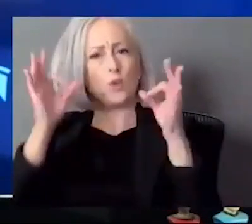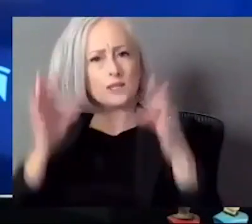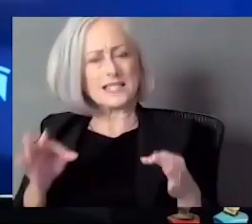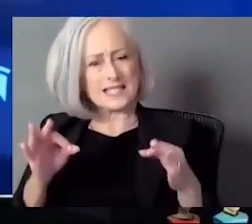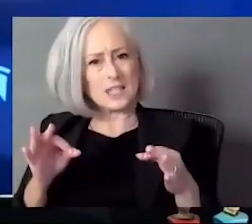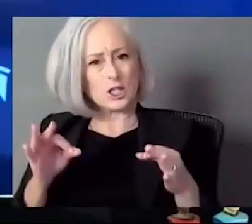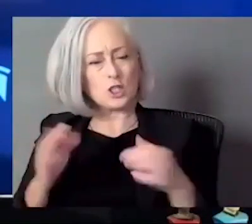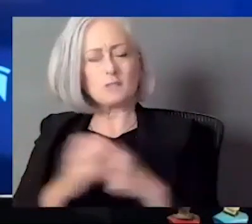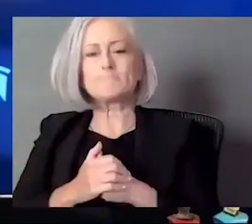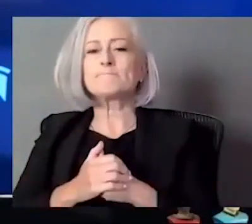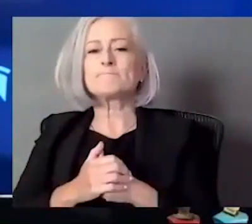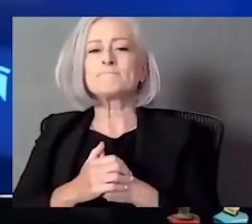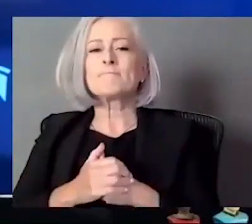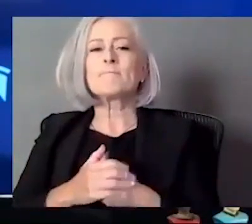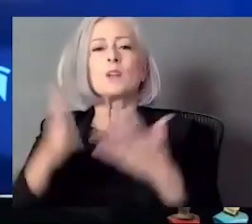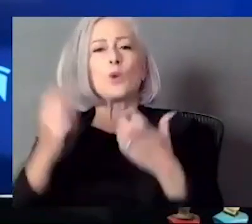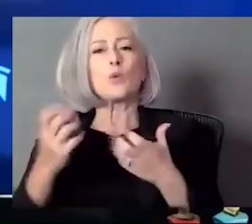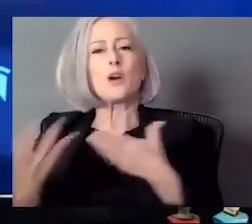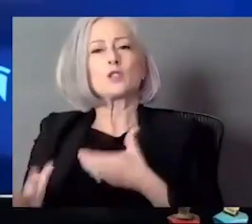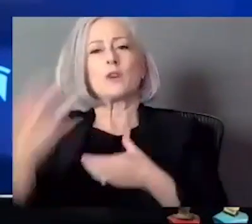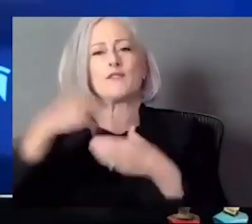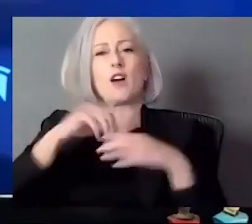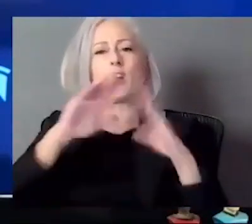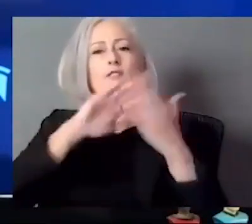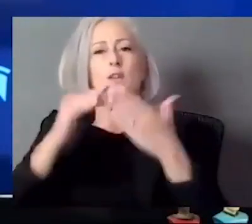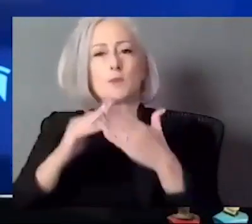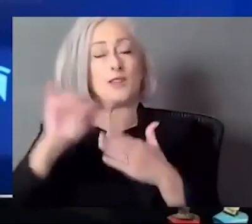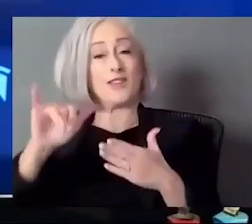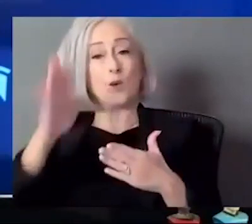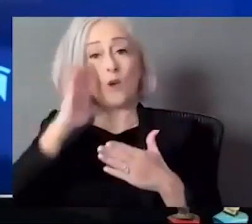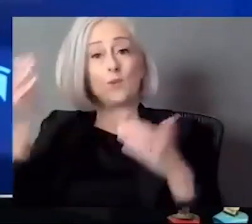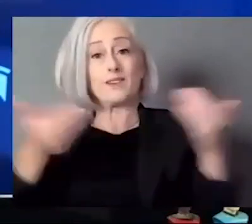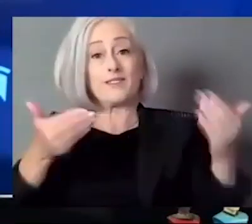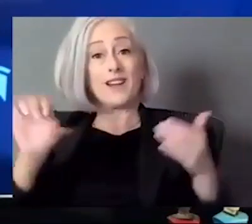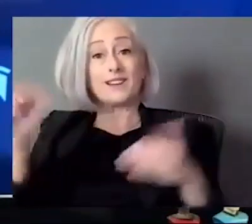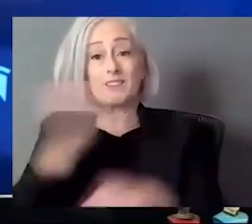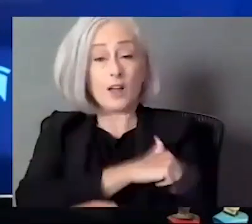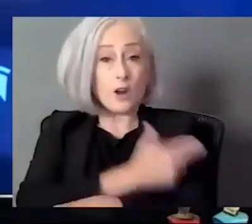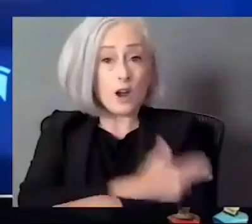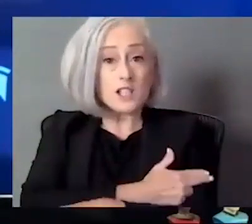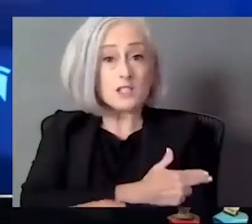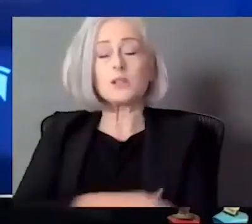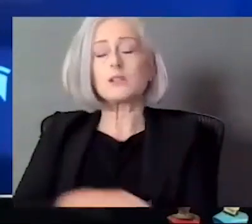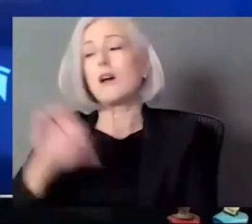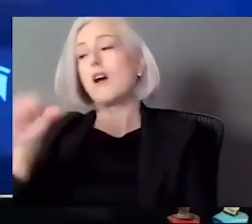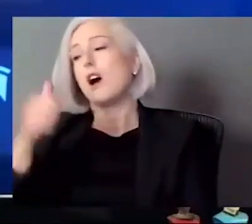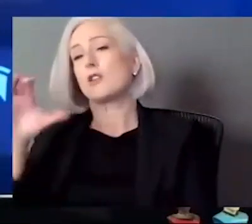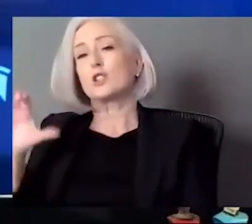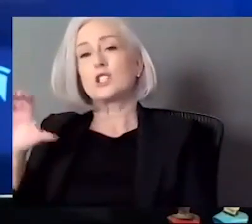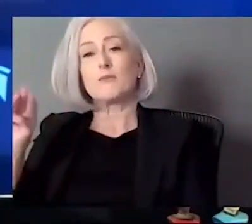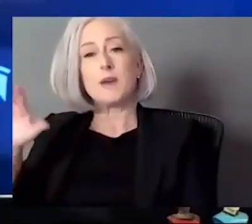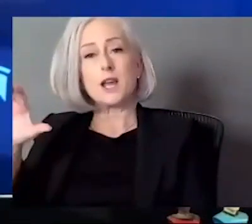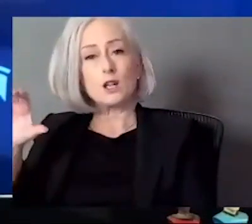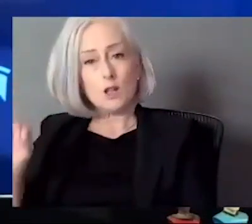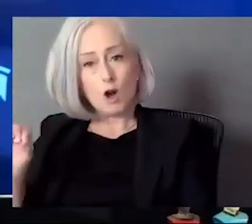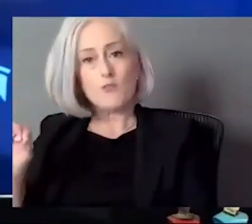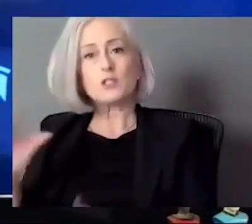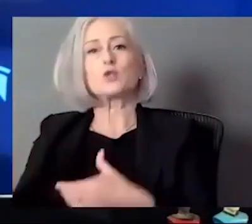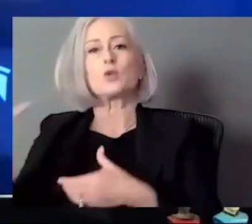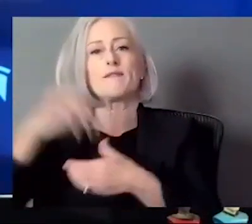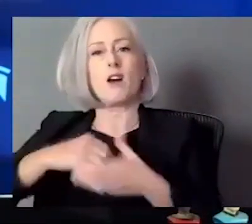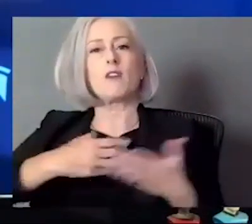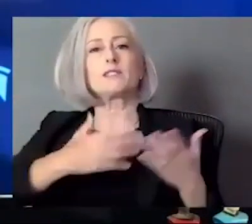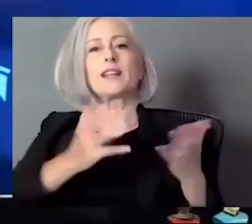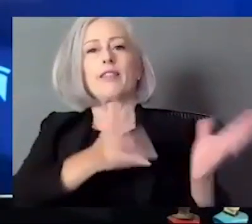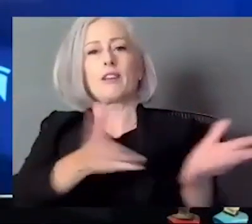in the leadership. And that's why we invited other hospitals, other chief medical officers, and other teams to be part of our conversations as much as possible, because we wanted